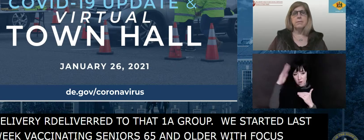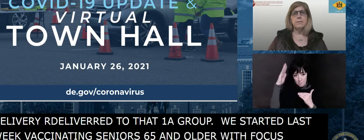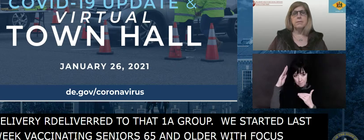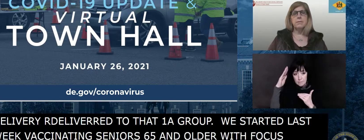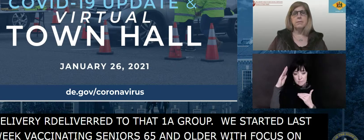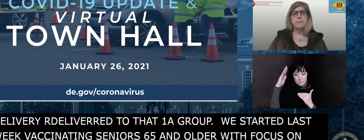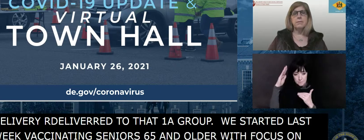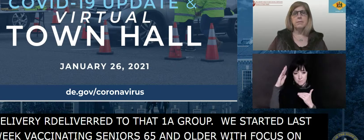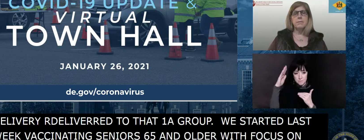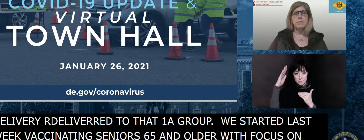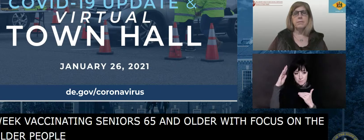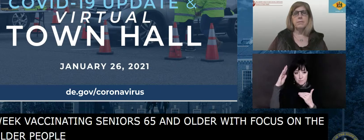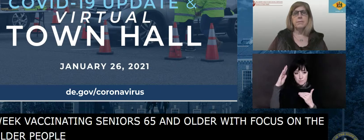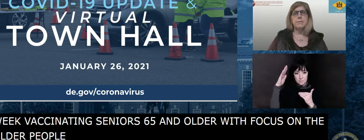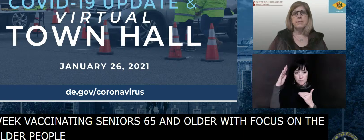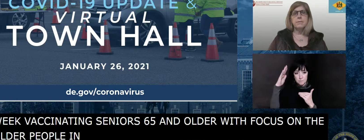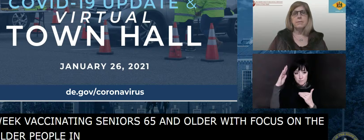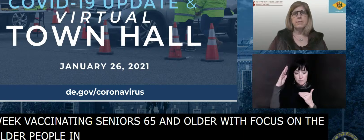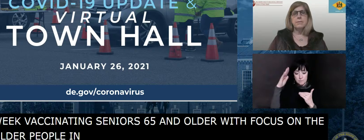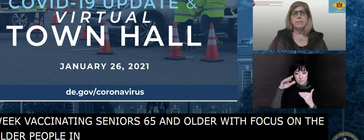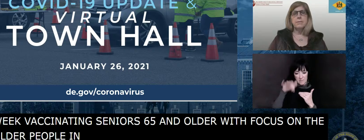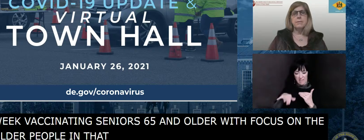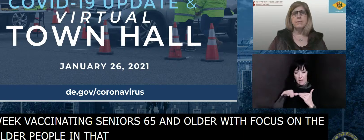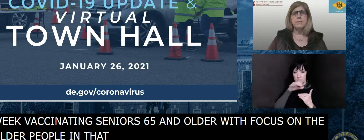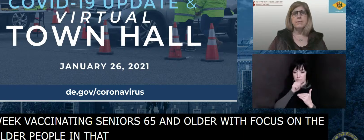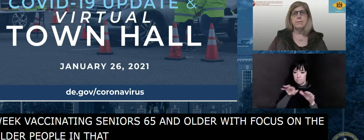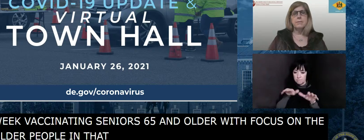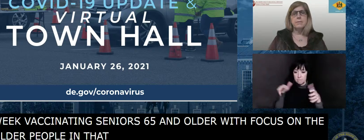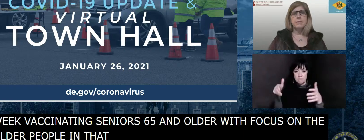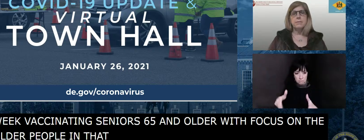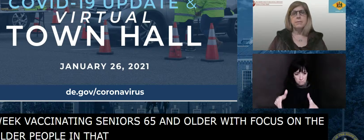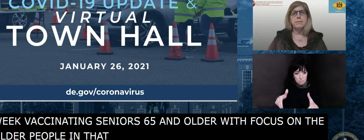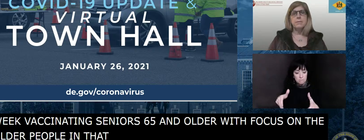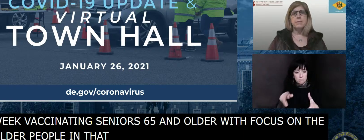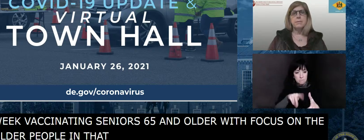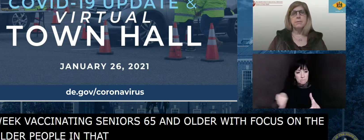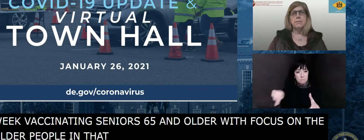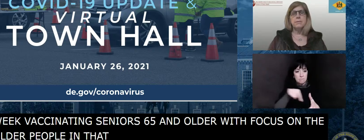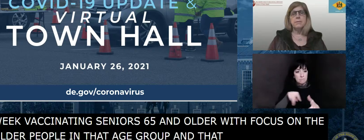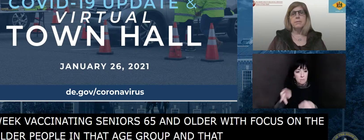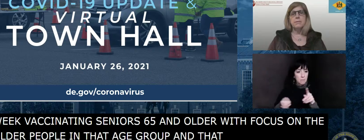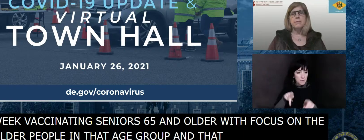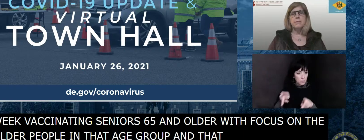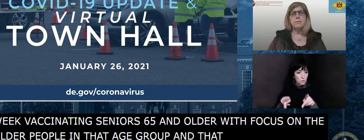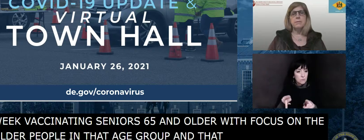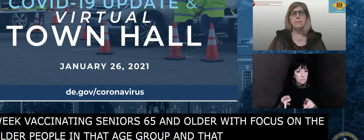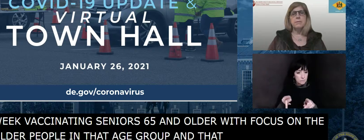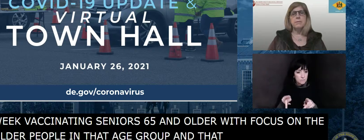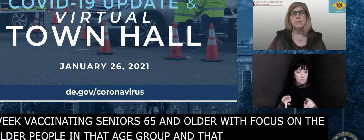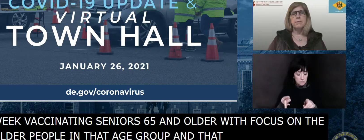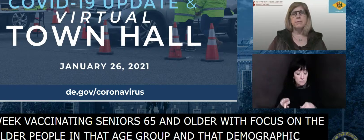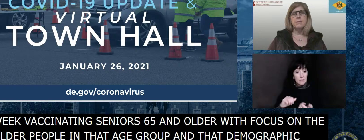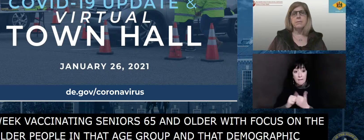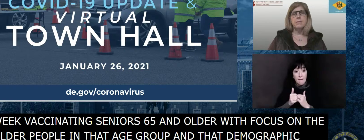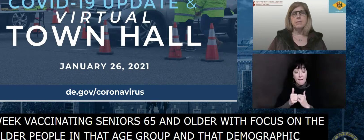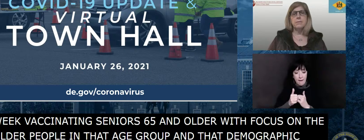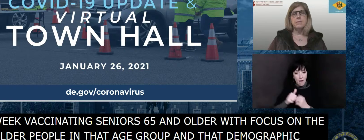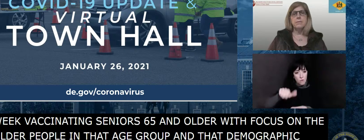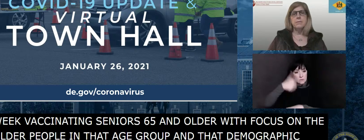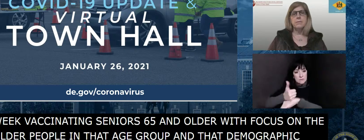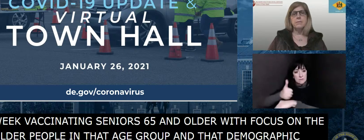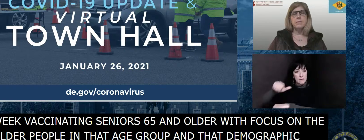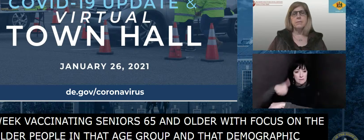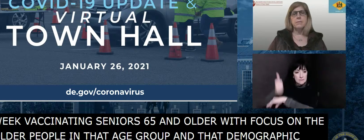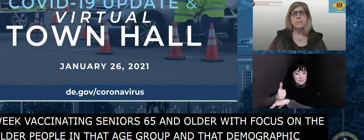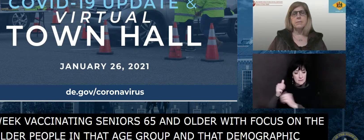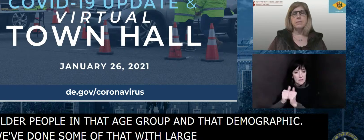people in that age group and that demographic, if you will. We've done some of that with large pods. I want to